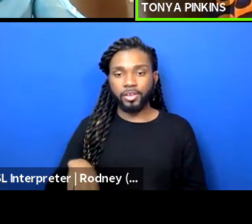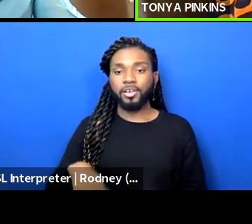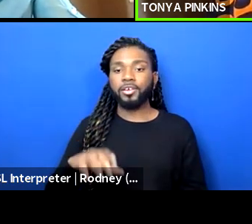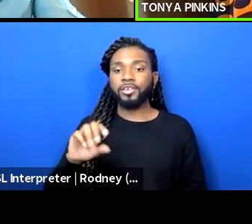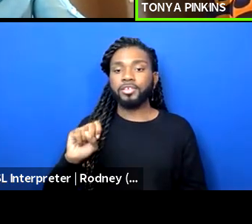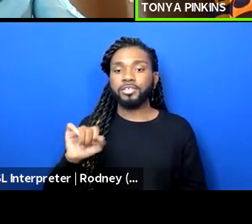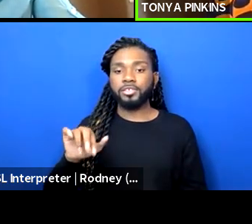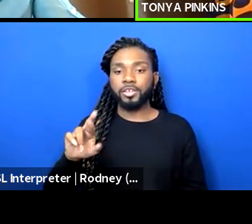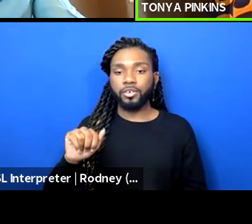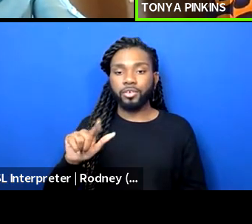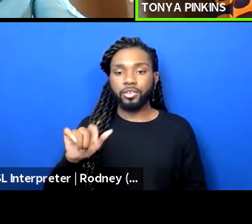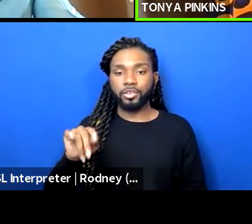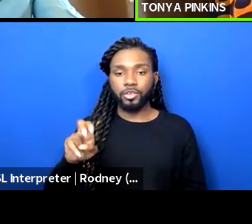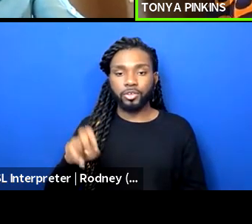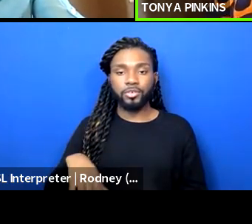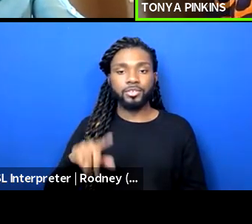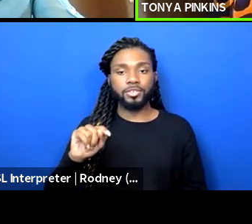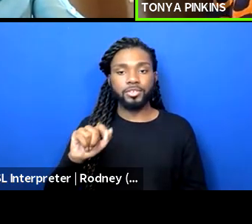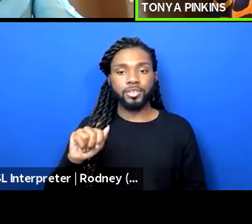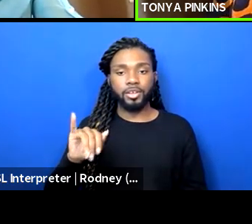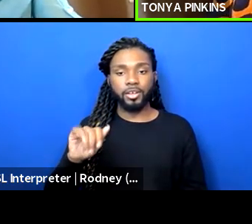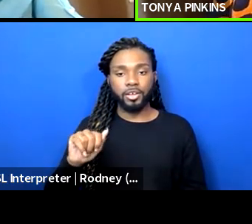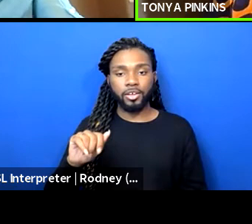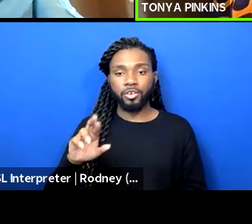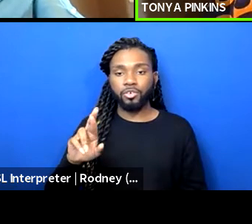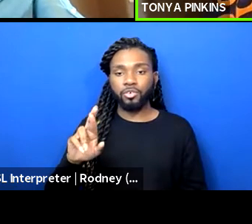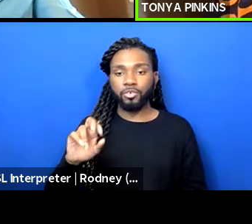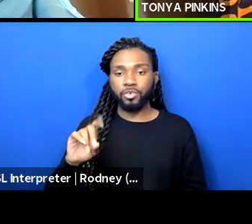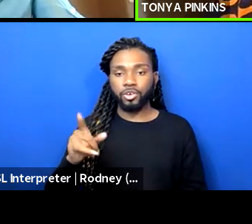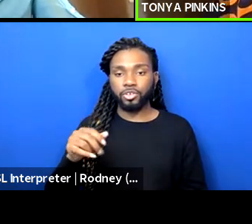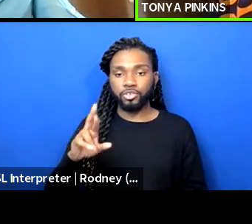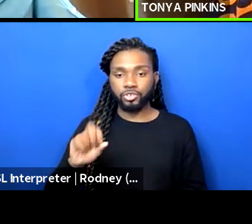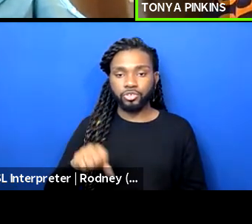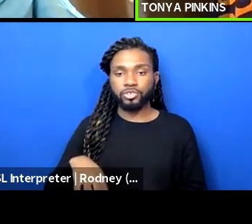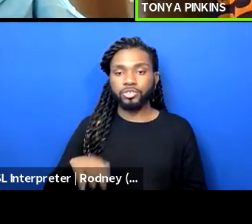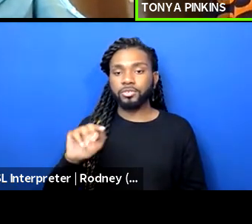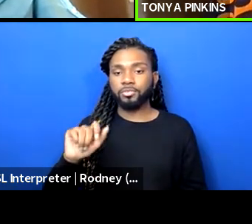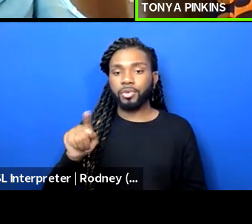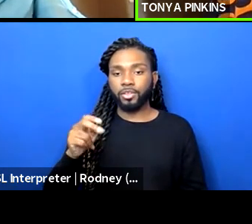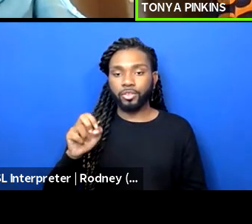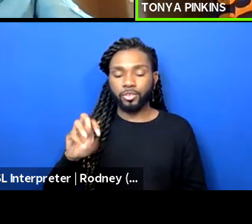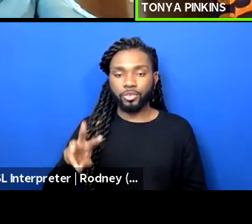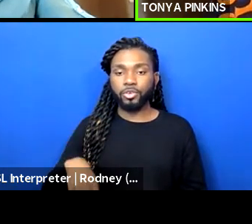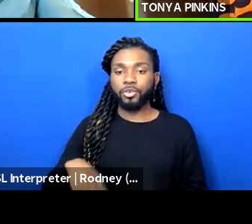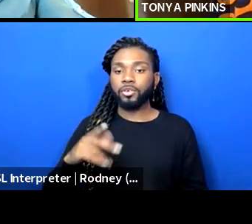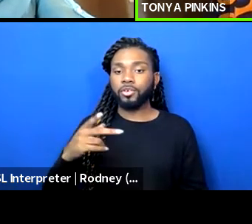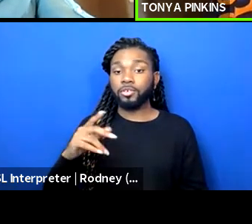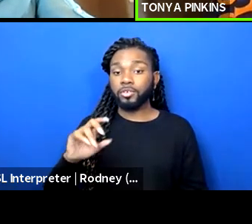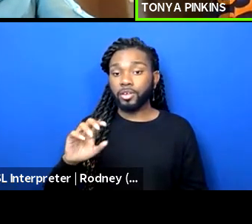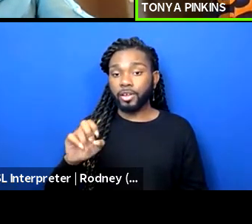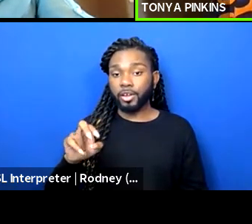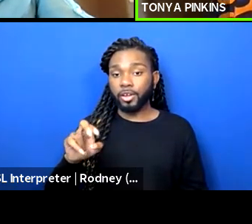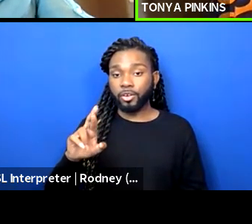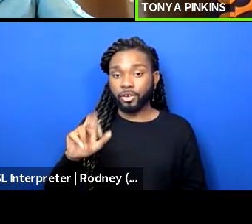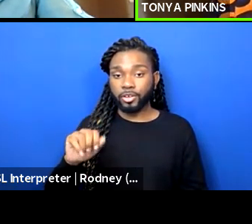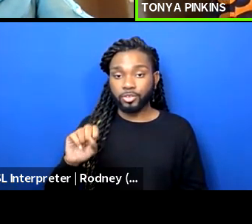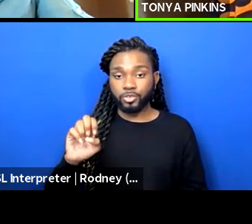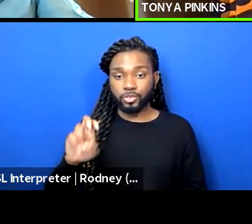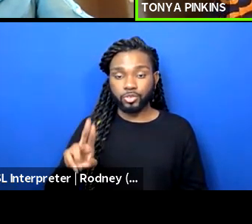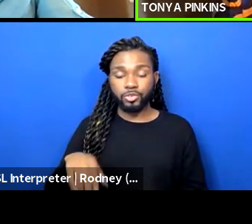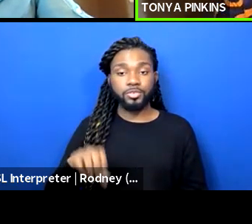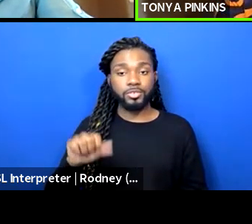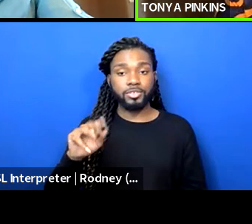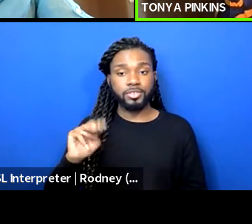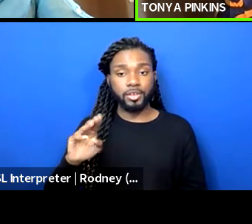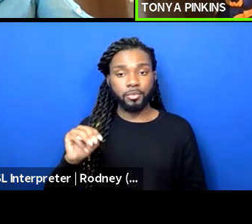Jay Matthew, Taya Rogers, and to my Red Pill team, Katie Rosen, Paul Sue, Doris Kasap, Sam Morris, and